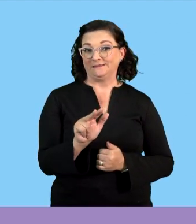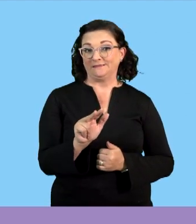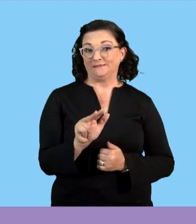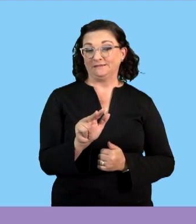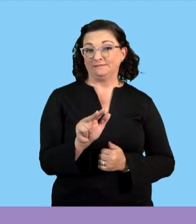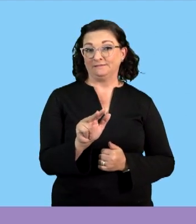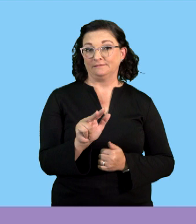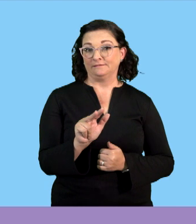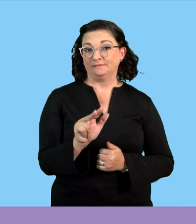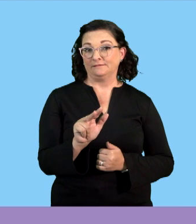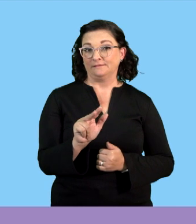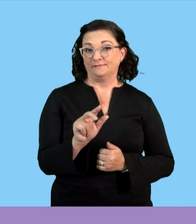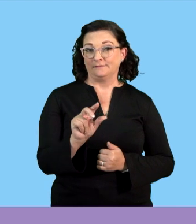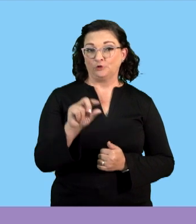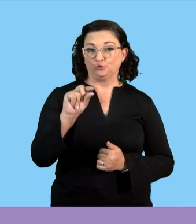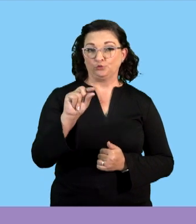1.88